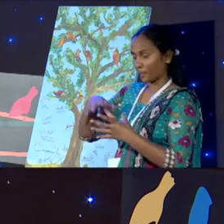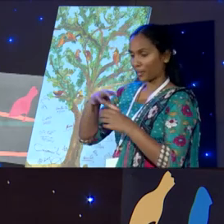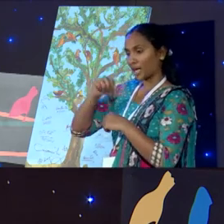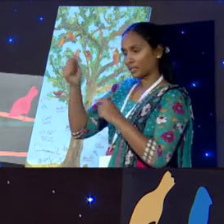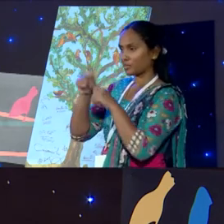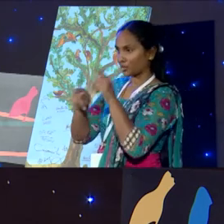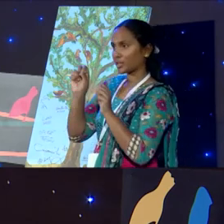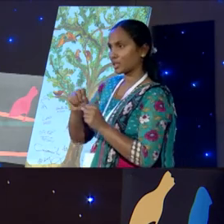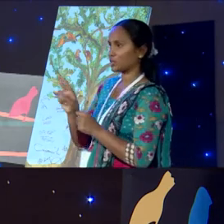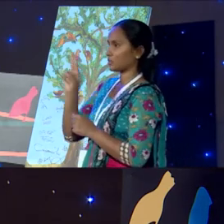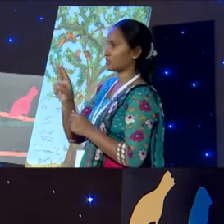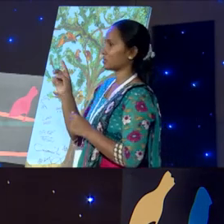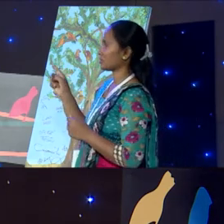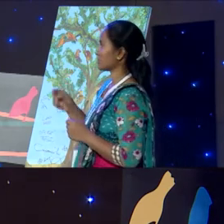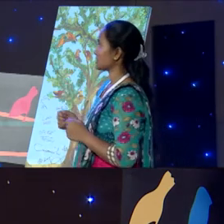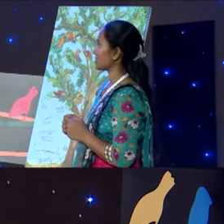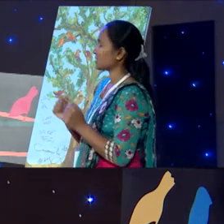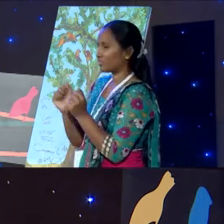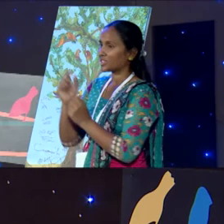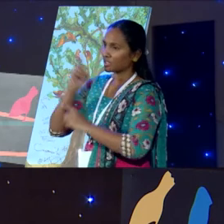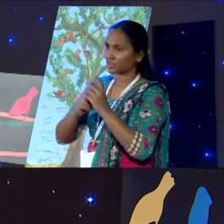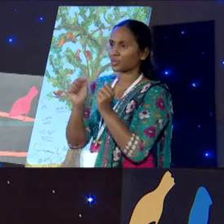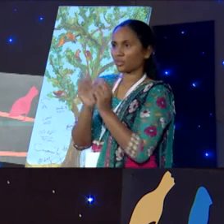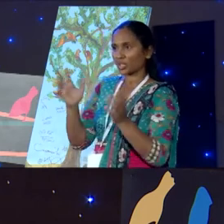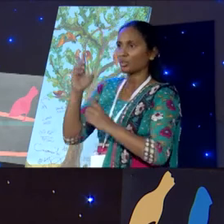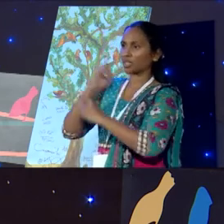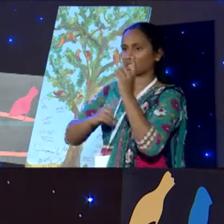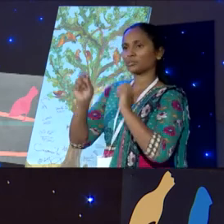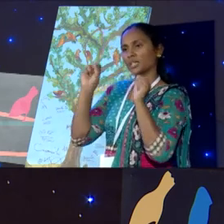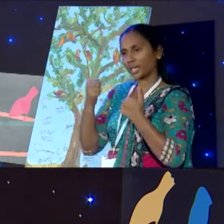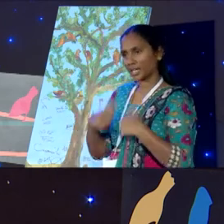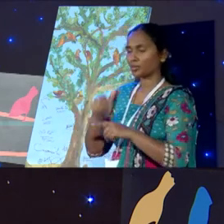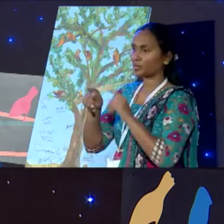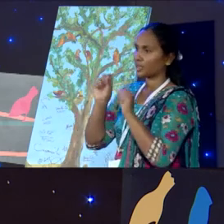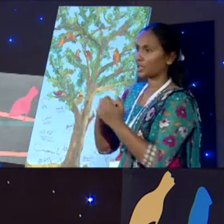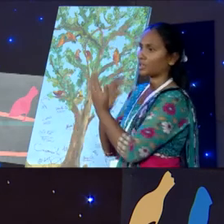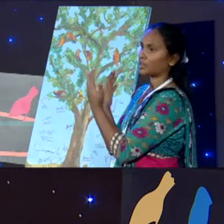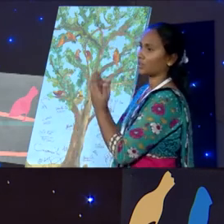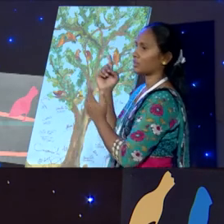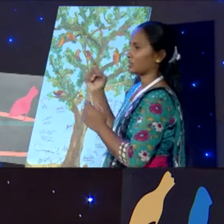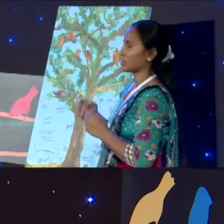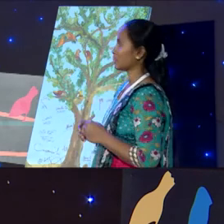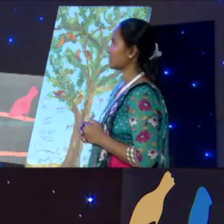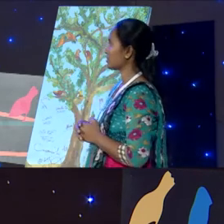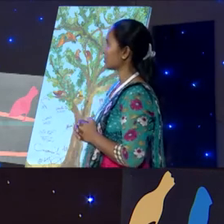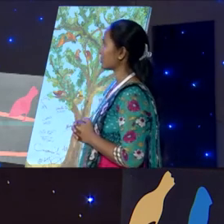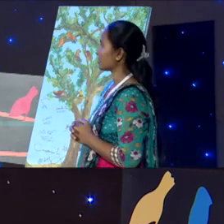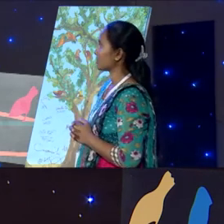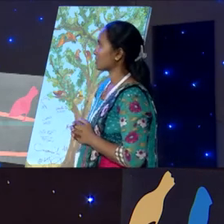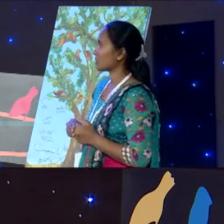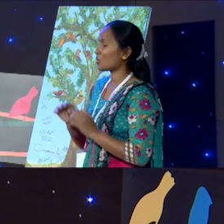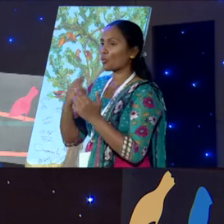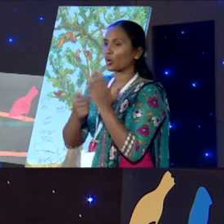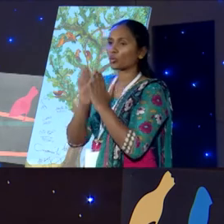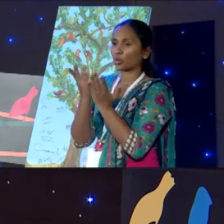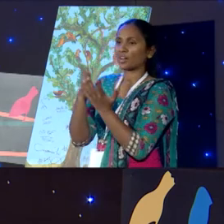in Delhi, where we've got people with disability, without disability. It's an inclusive small space of 10 people. And we said, what books do you like? What do you like to read? And there is